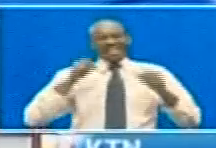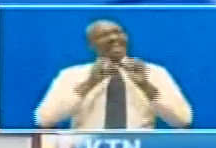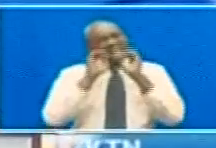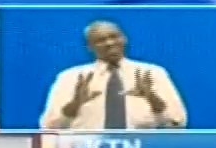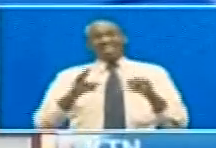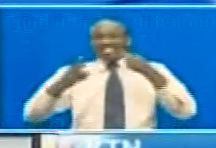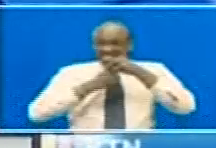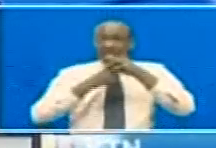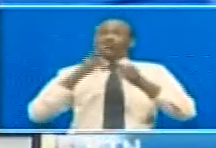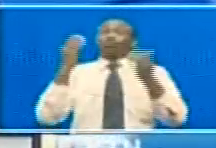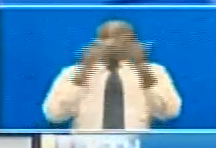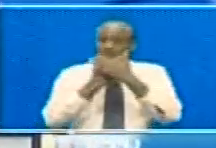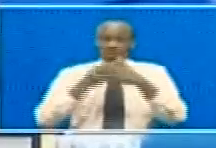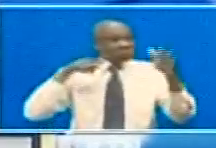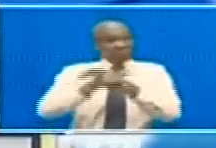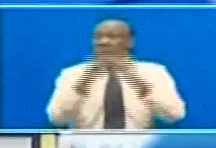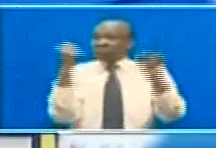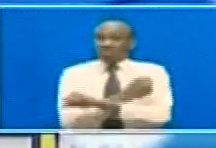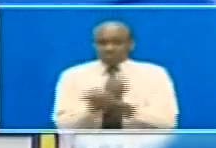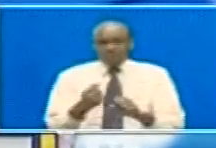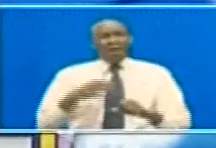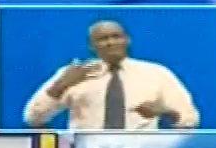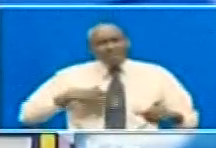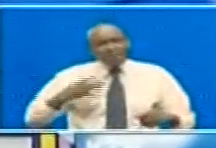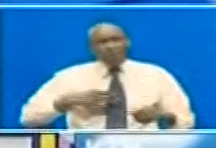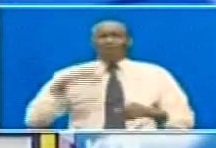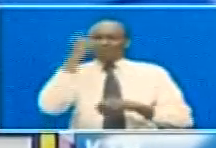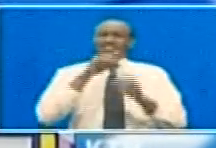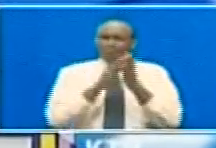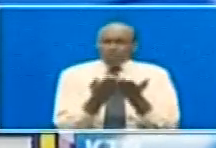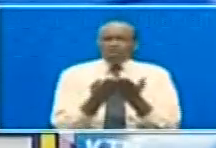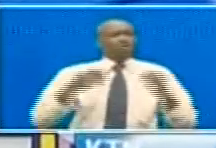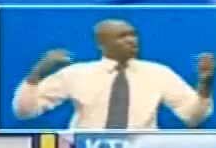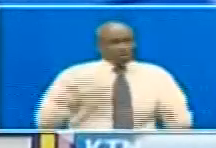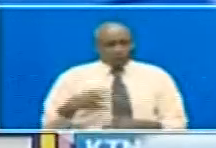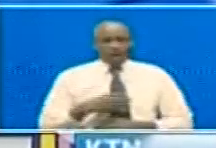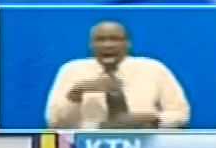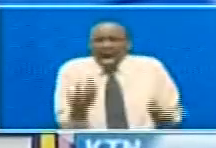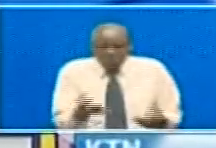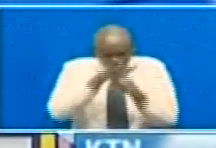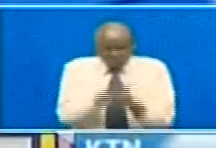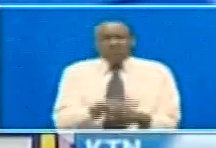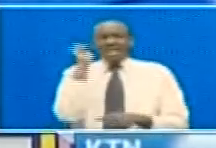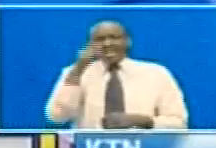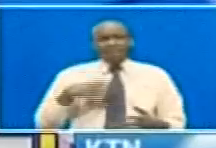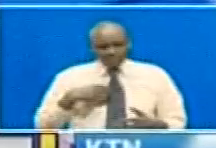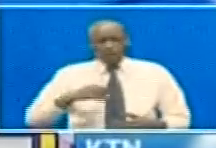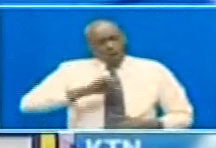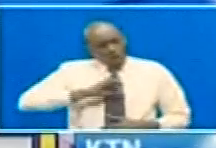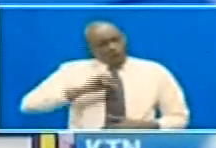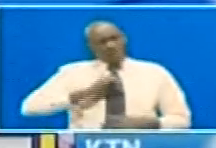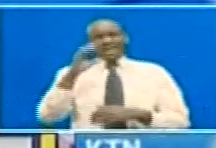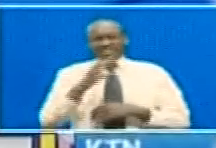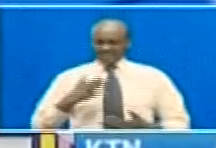7 p.m. Kenyans on social media cannot believe that it is possible to face this kind of discrimination in their